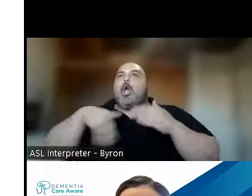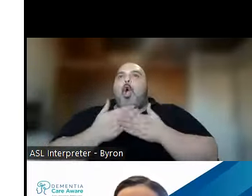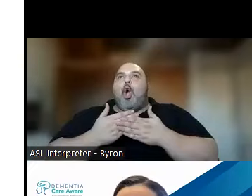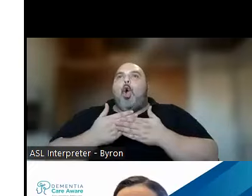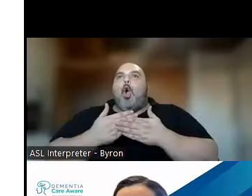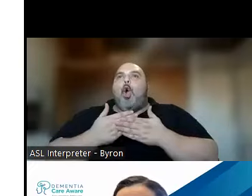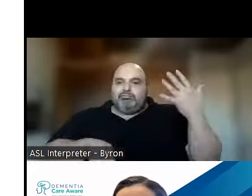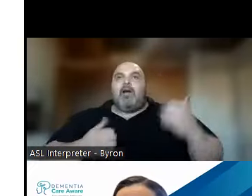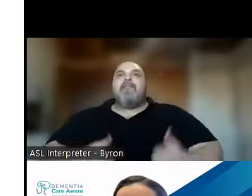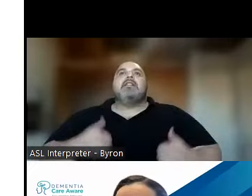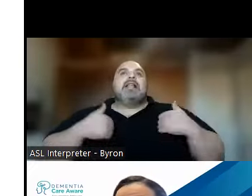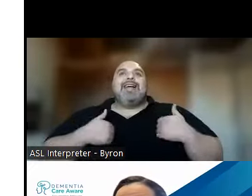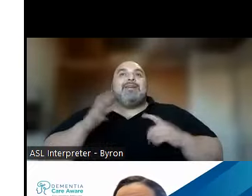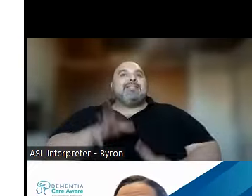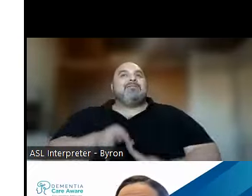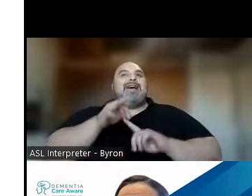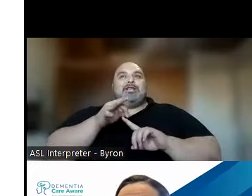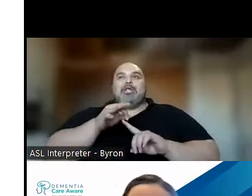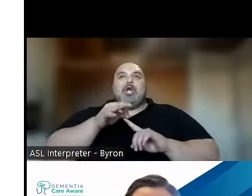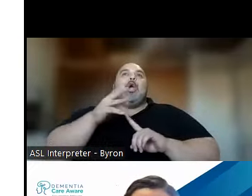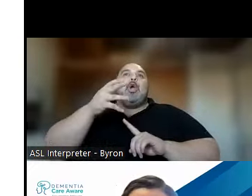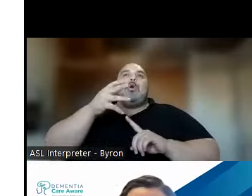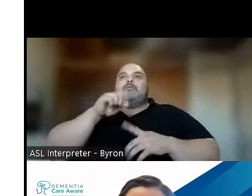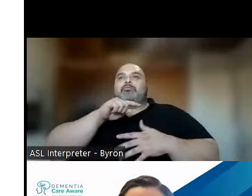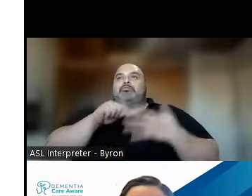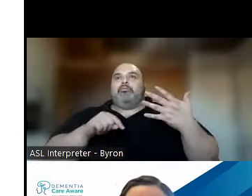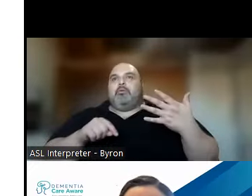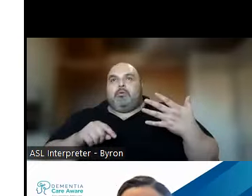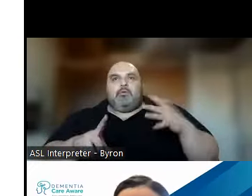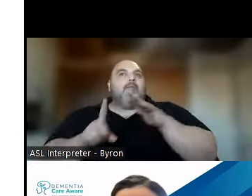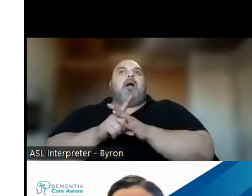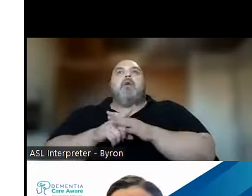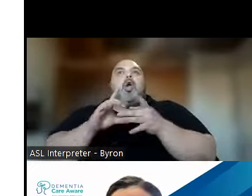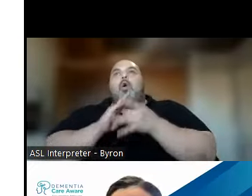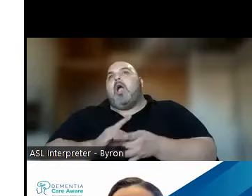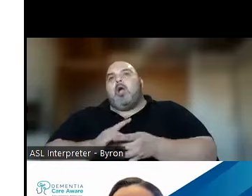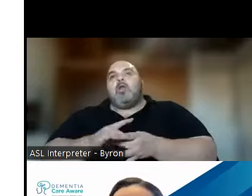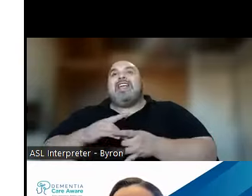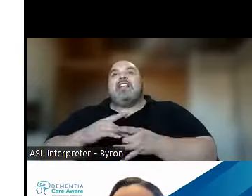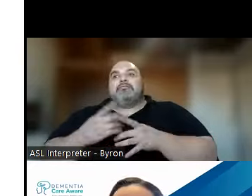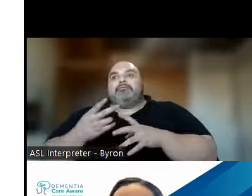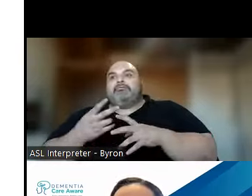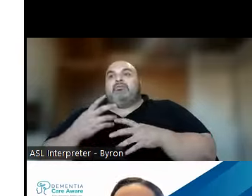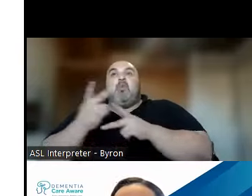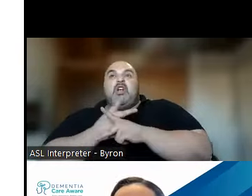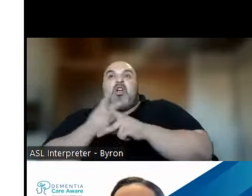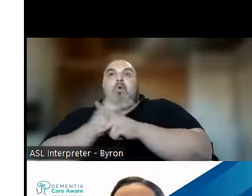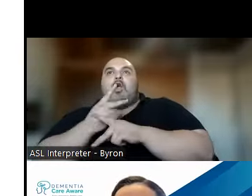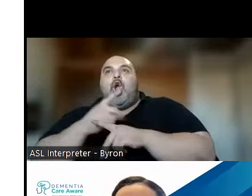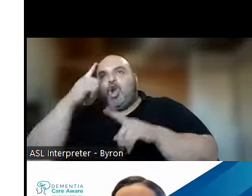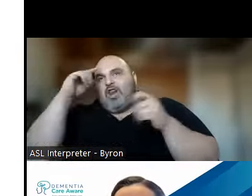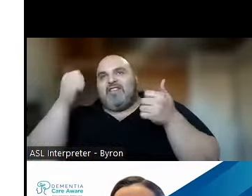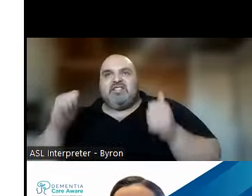but especially those around what might come up with increasing cognitive and functional decline. And so allowing